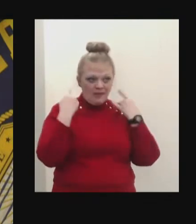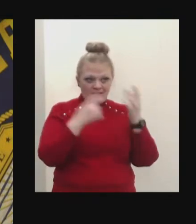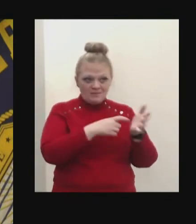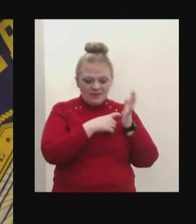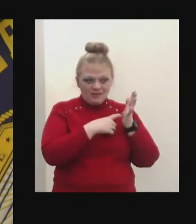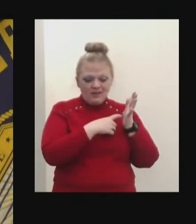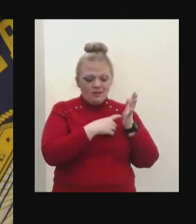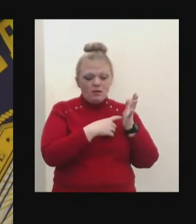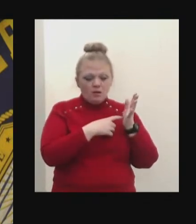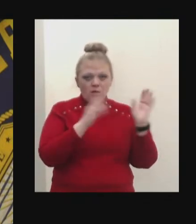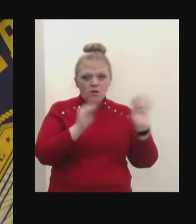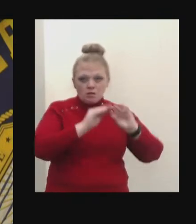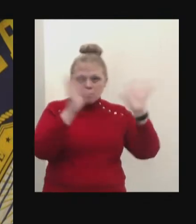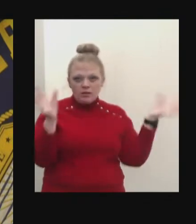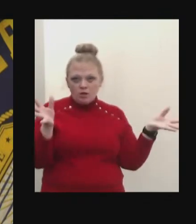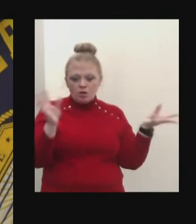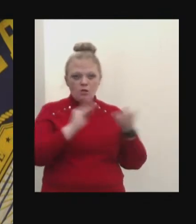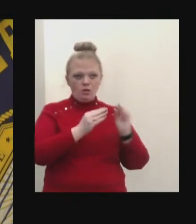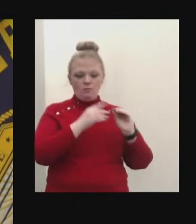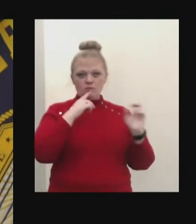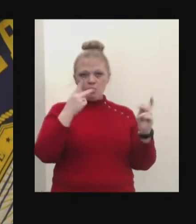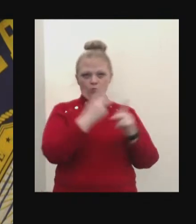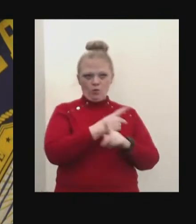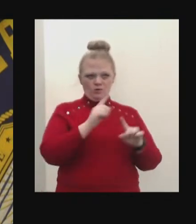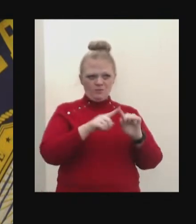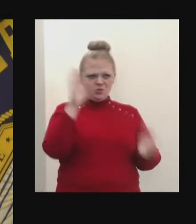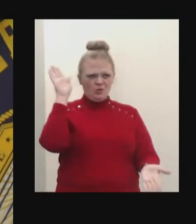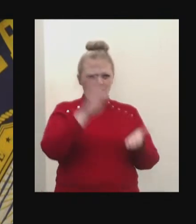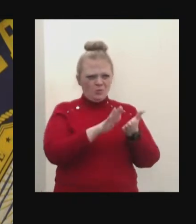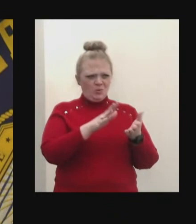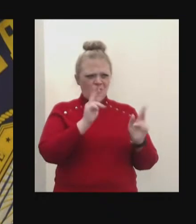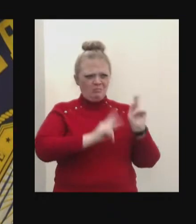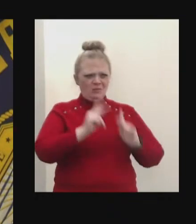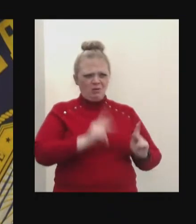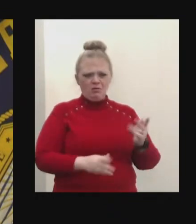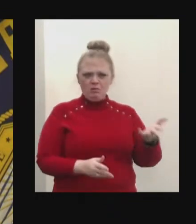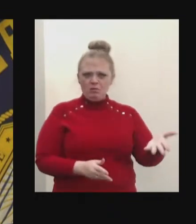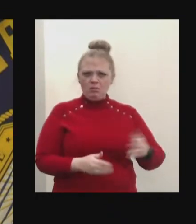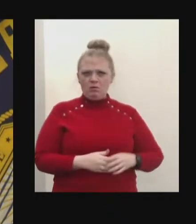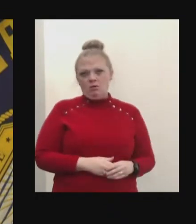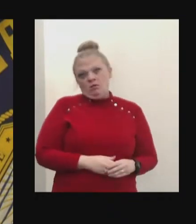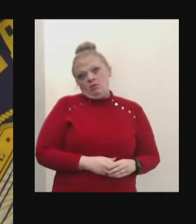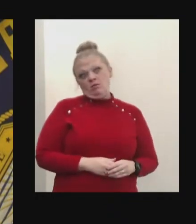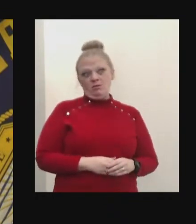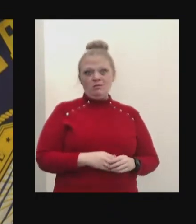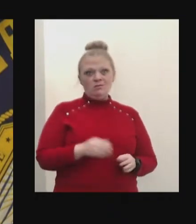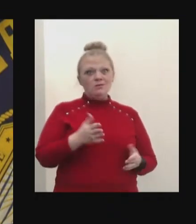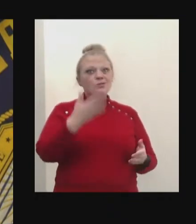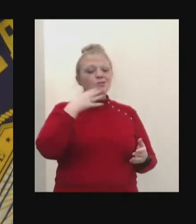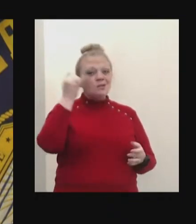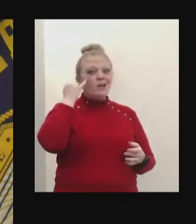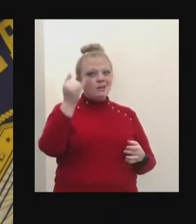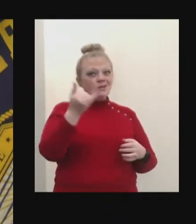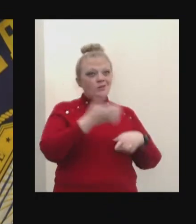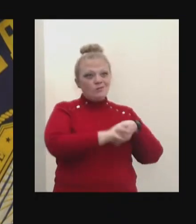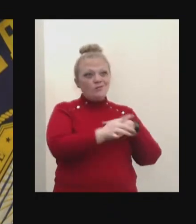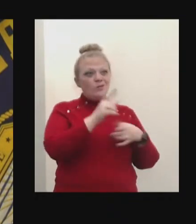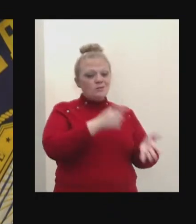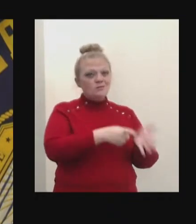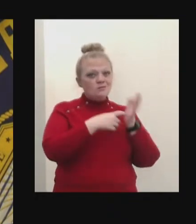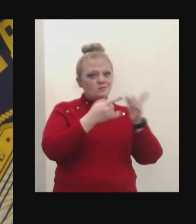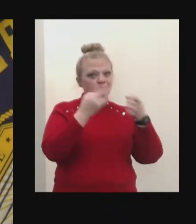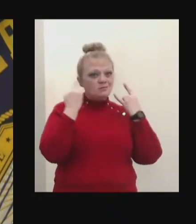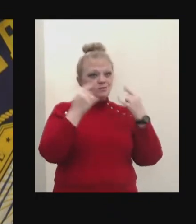and they should not be because they have less population and a less density. It's in their best interest to enforce the mask mandate to protect their own